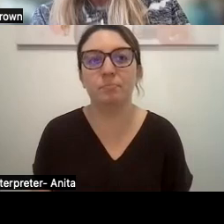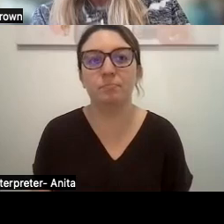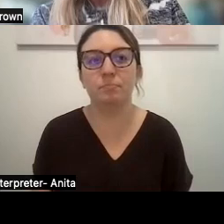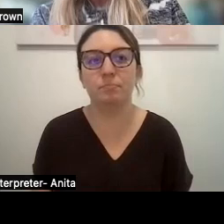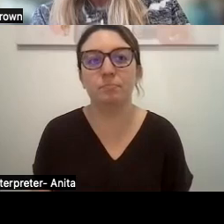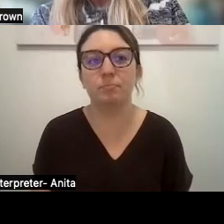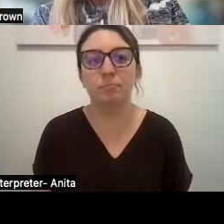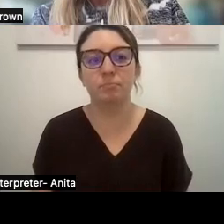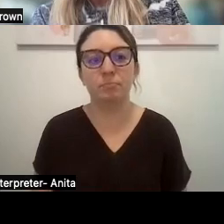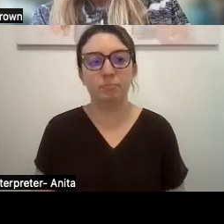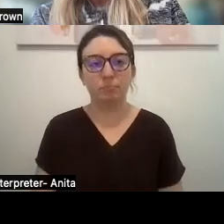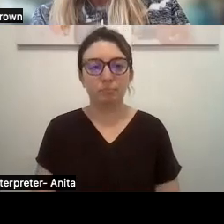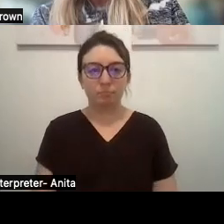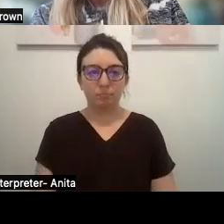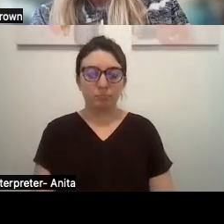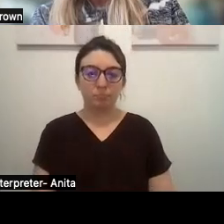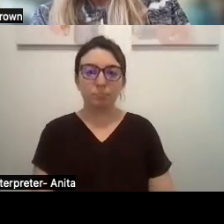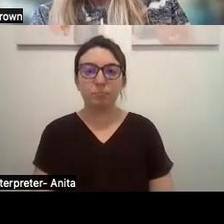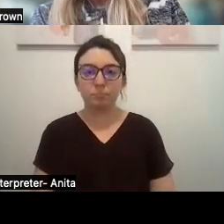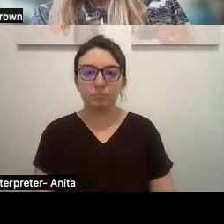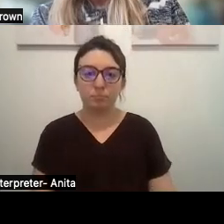Who else?